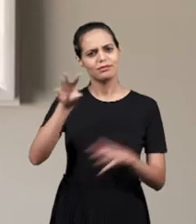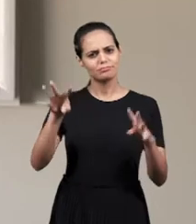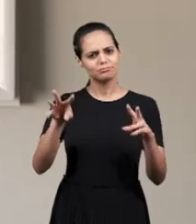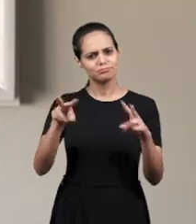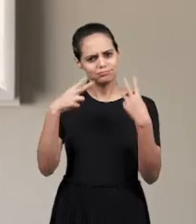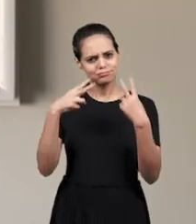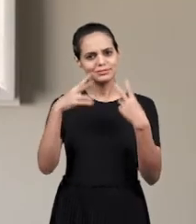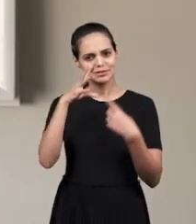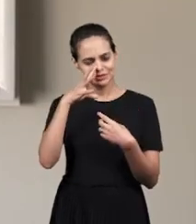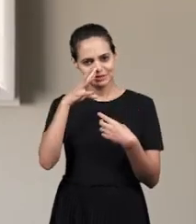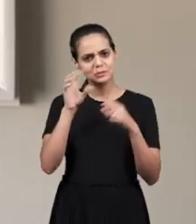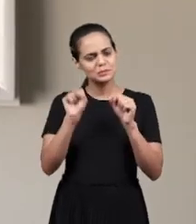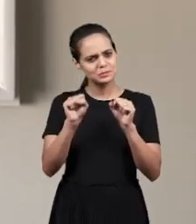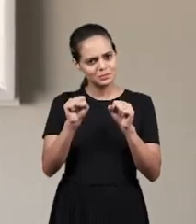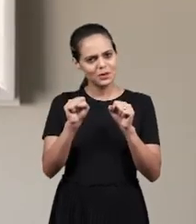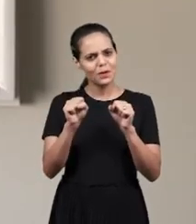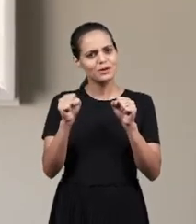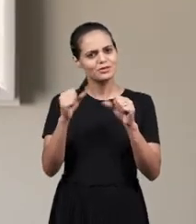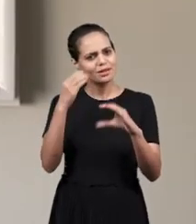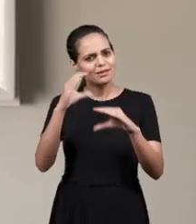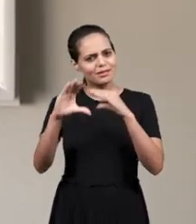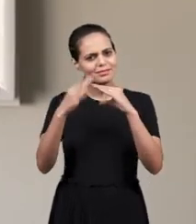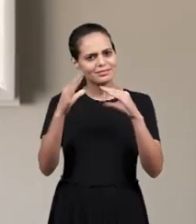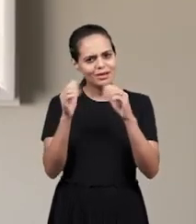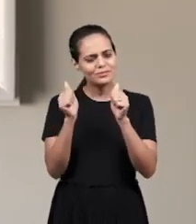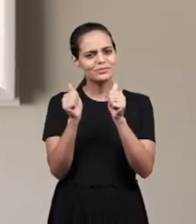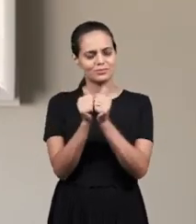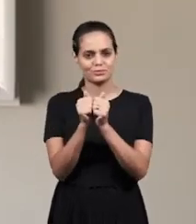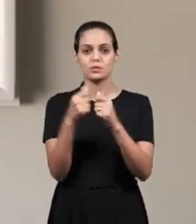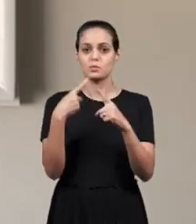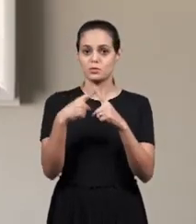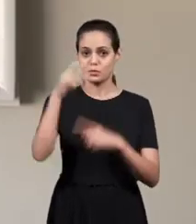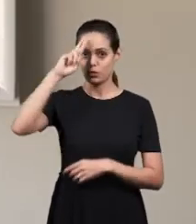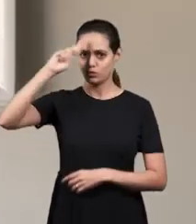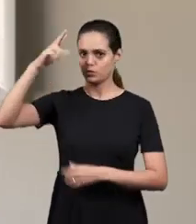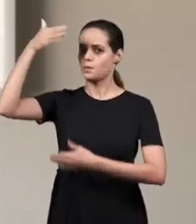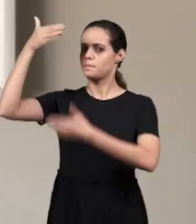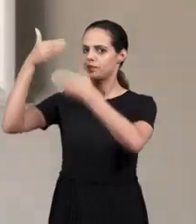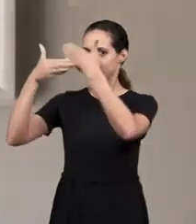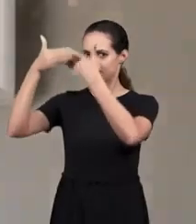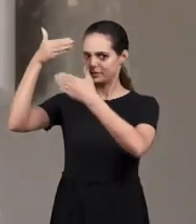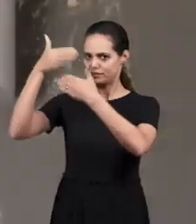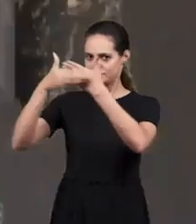Lord, because our God dwells in the midst of the praises.